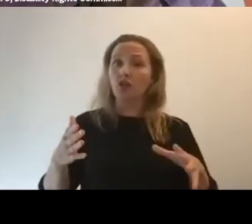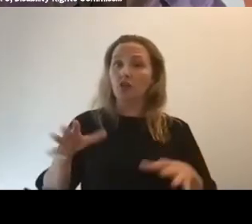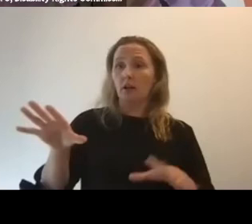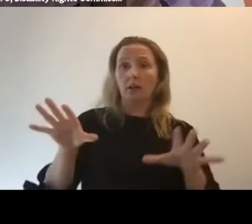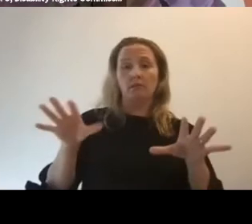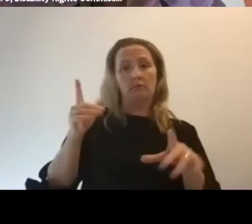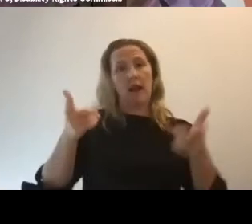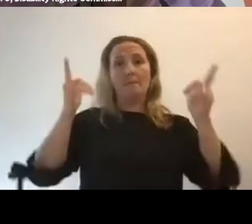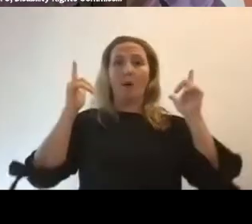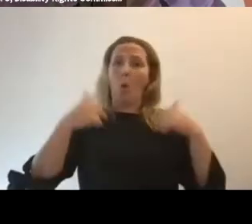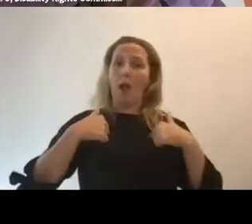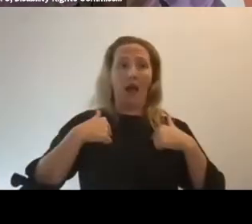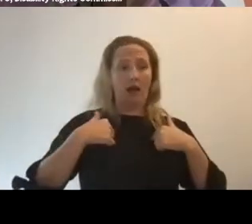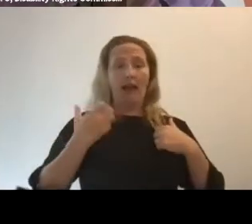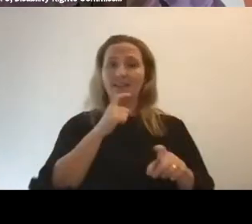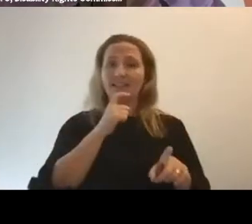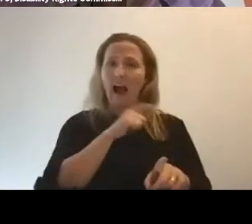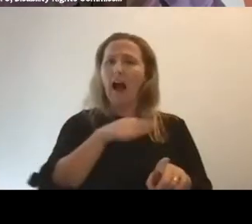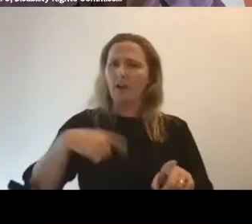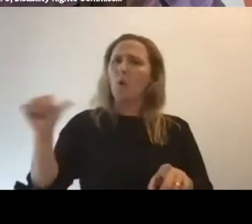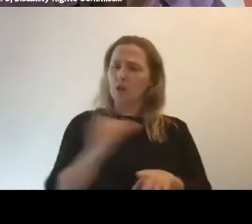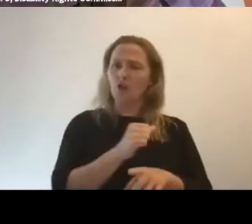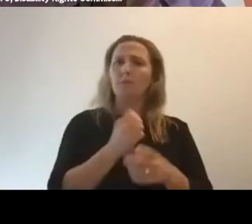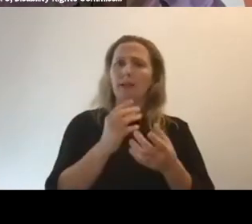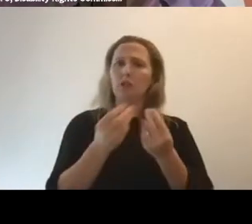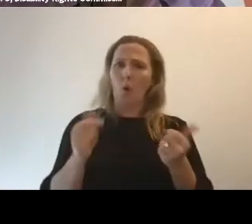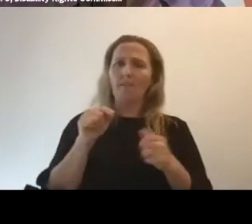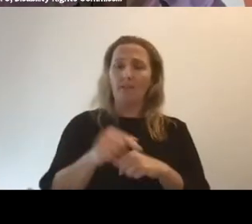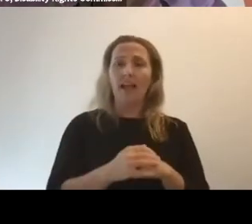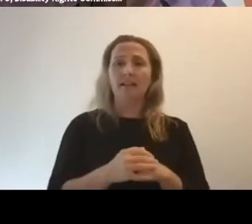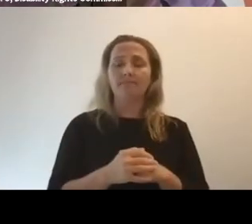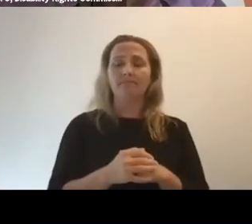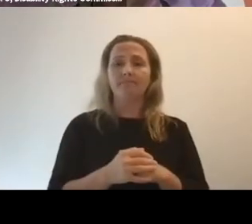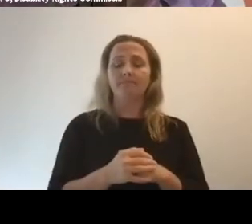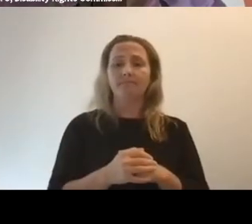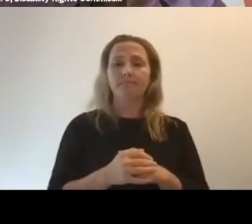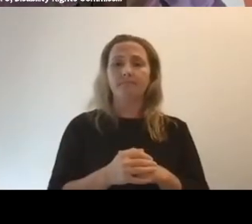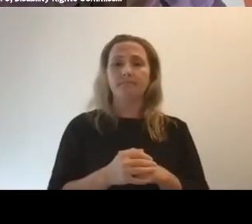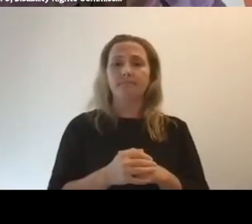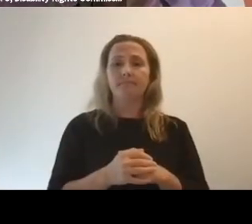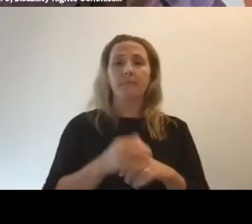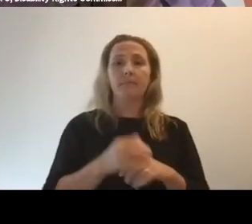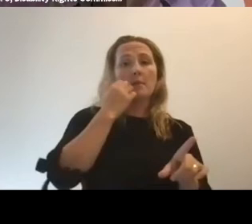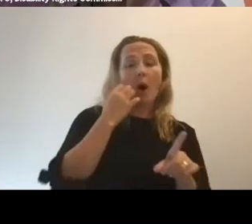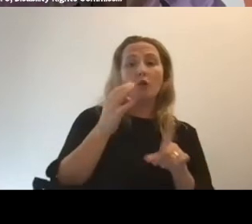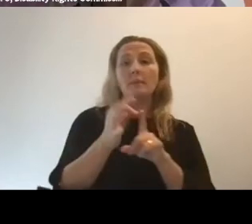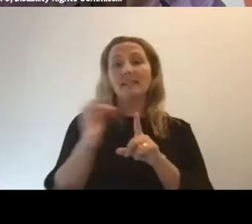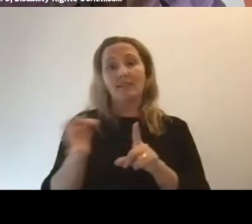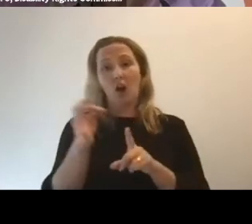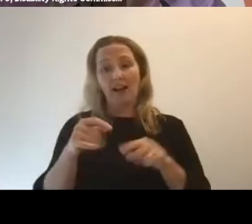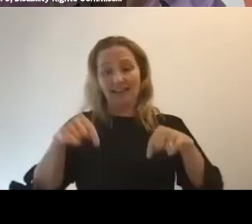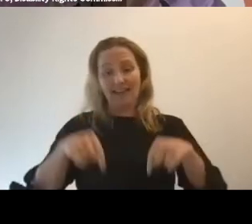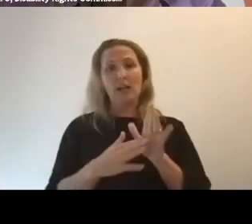addressing Māori and Pacifica here in New Zealand is a big focus for us, because as I said earlier, it's very important that we have